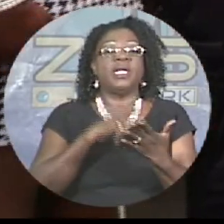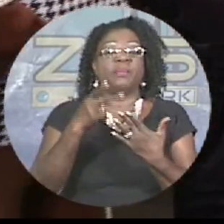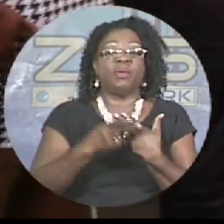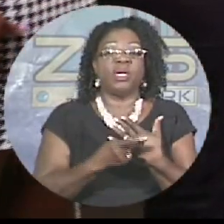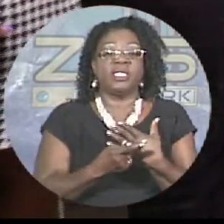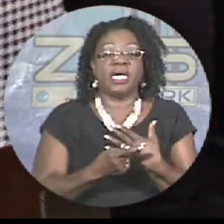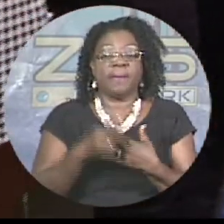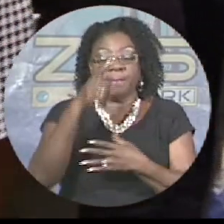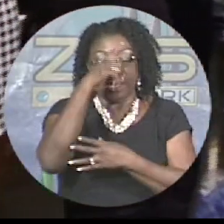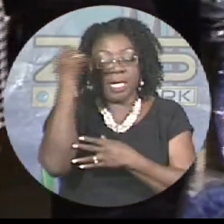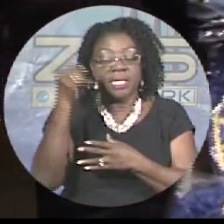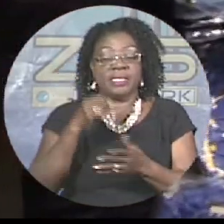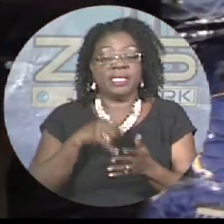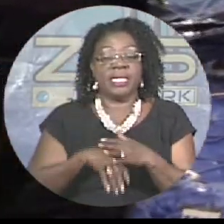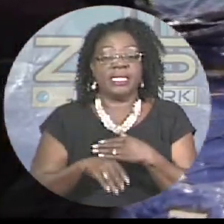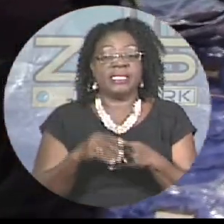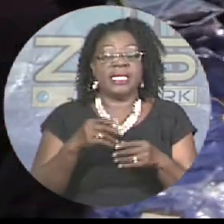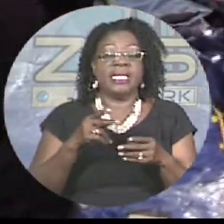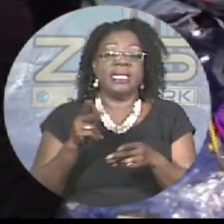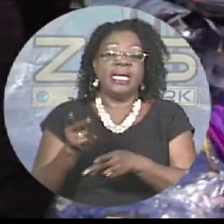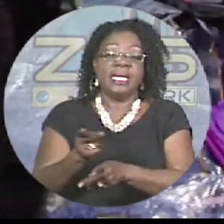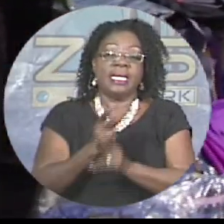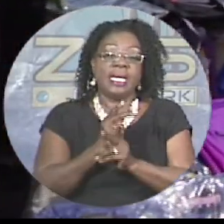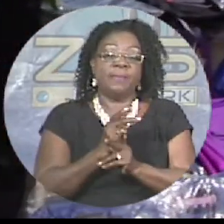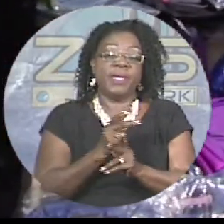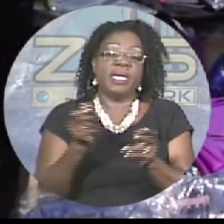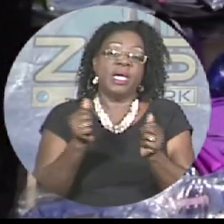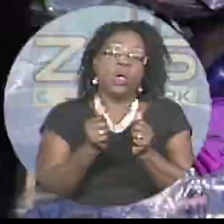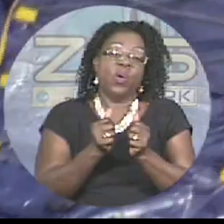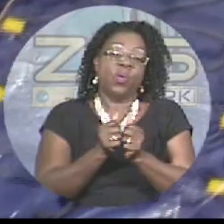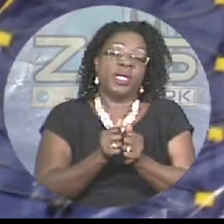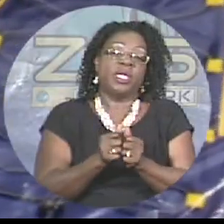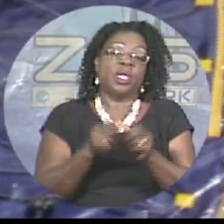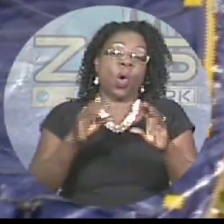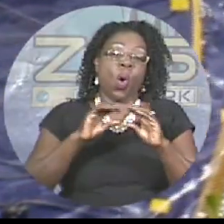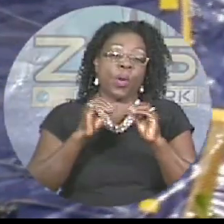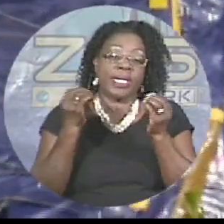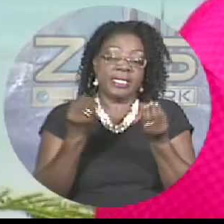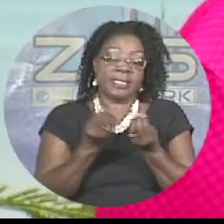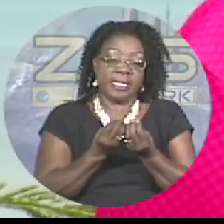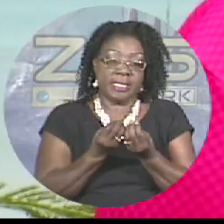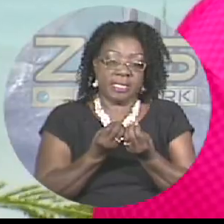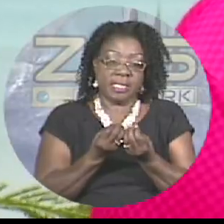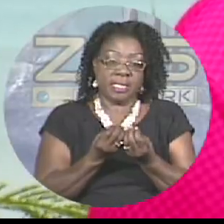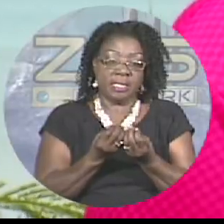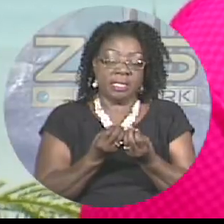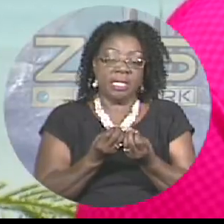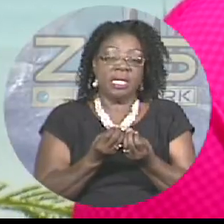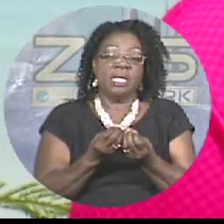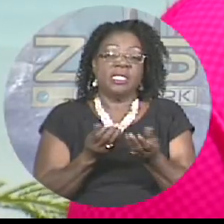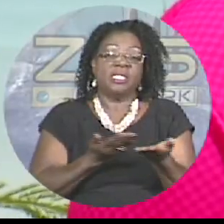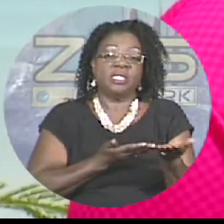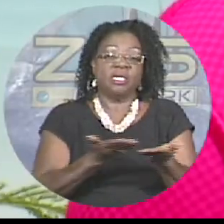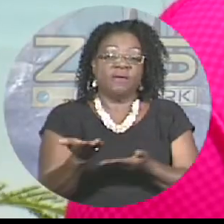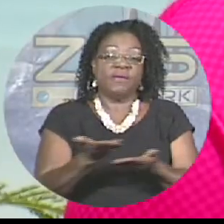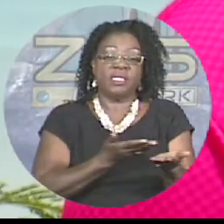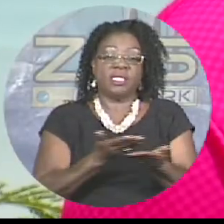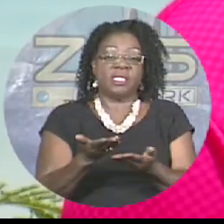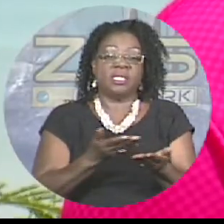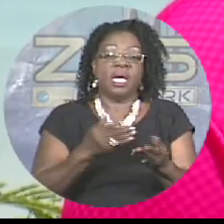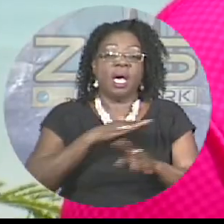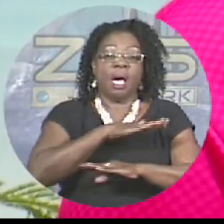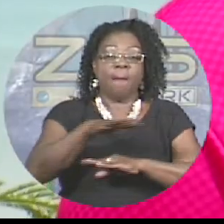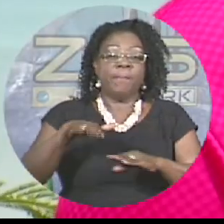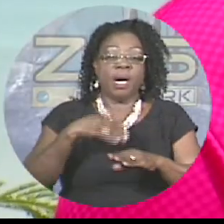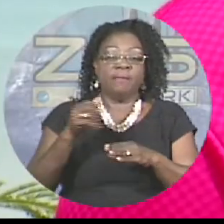one because it is in keeping with the organization's mantra of service. Our motto is service above self, and we